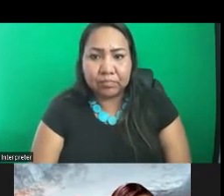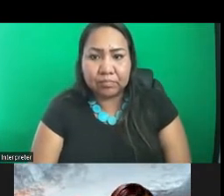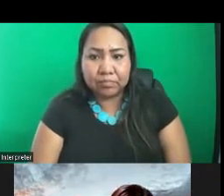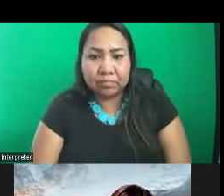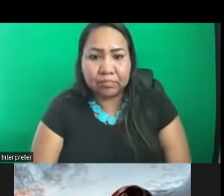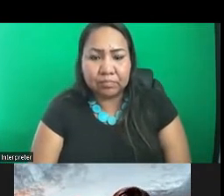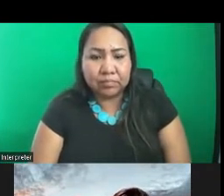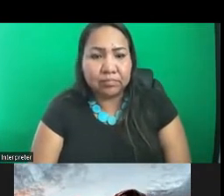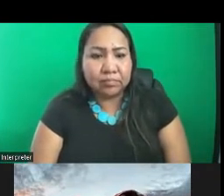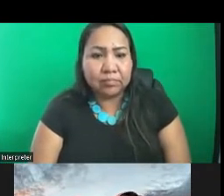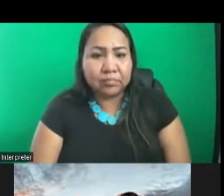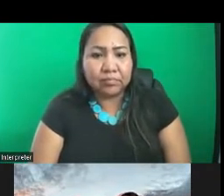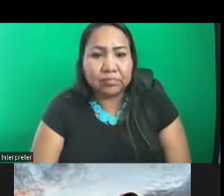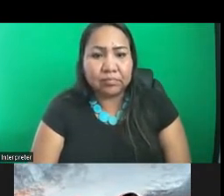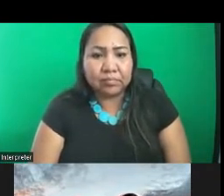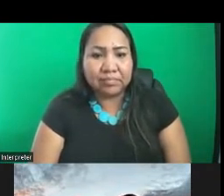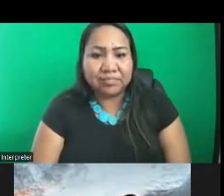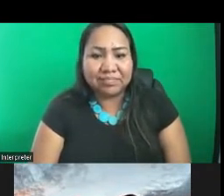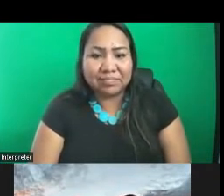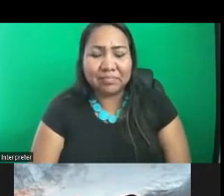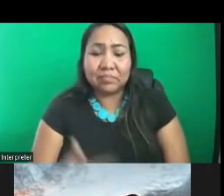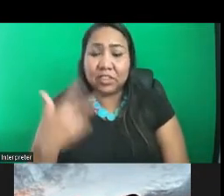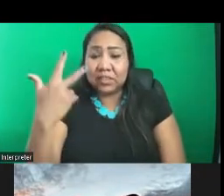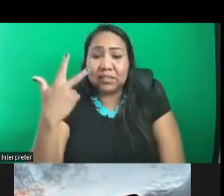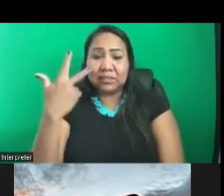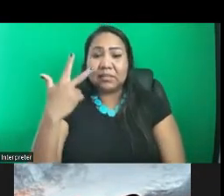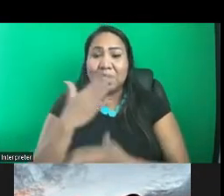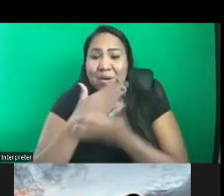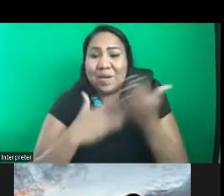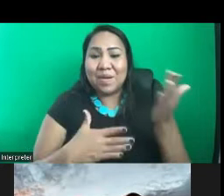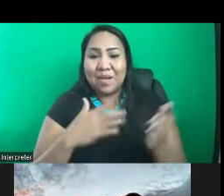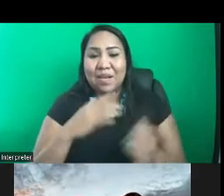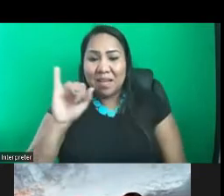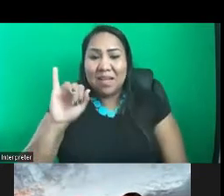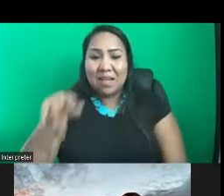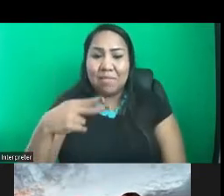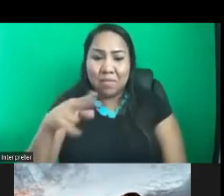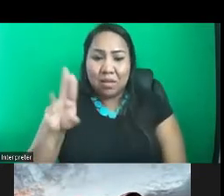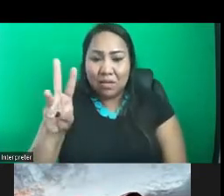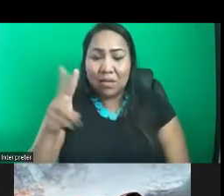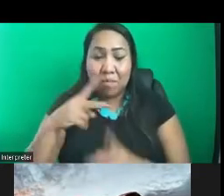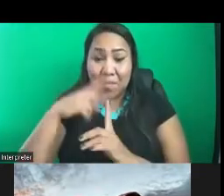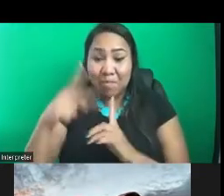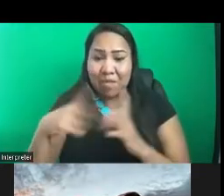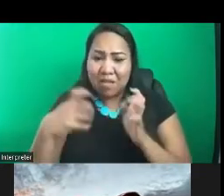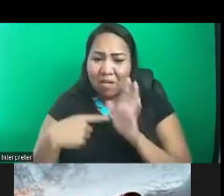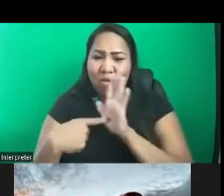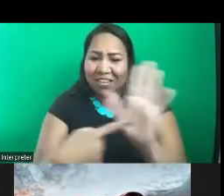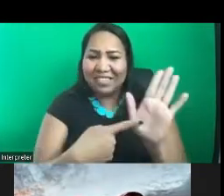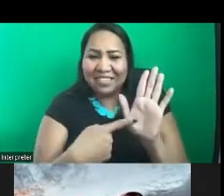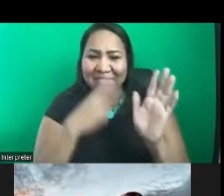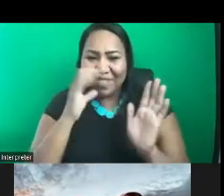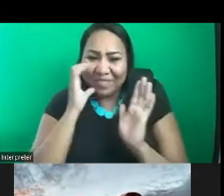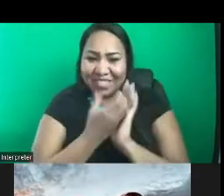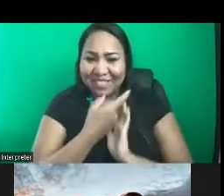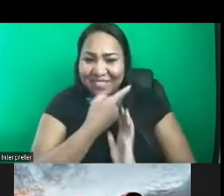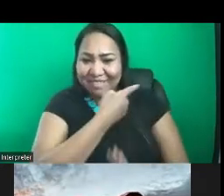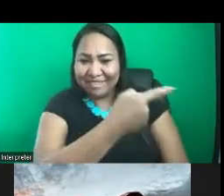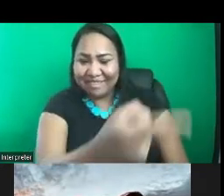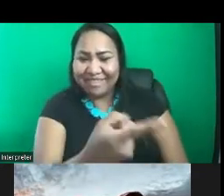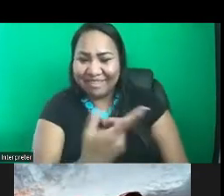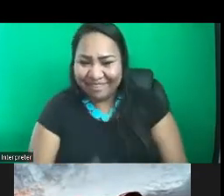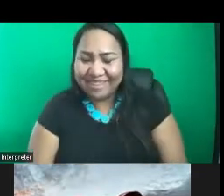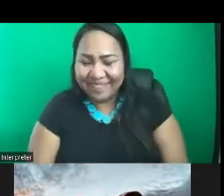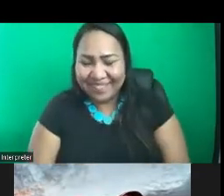So there's three major components to the IPHW program that I wanted to point out. One of the main components is